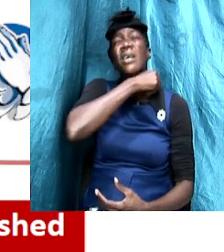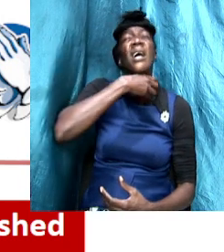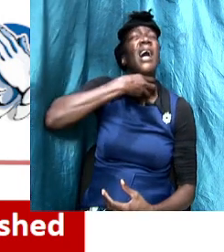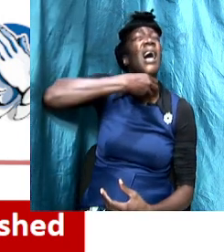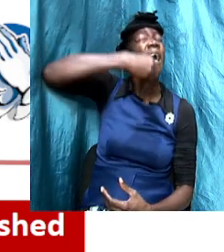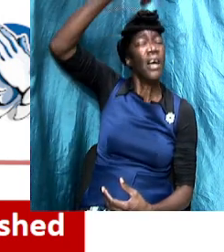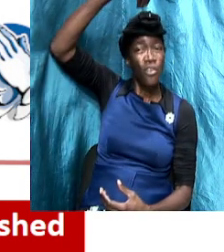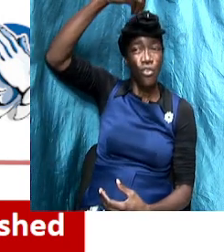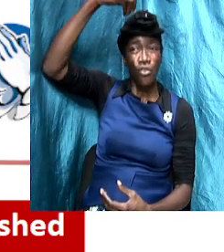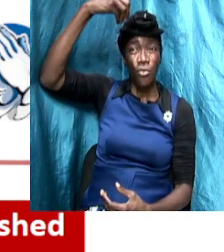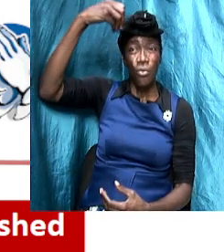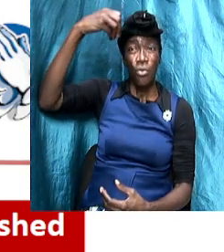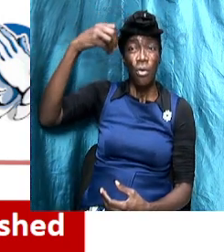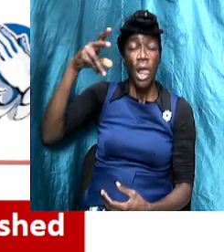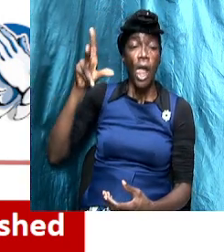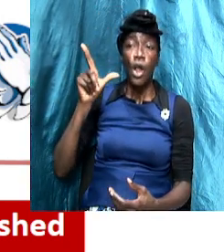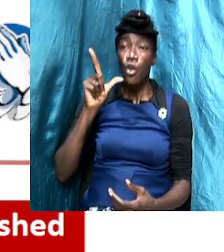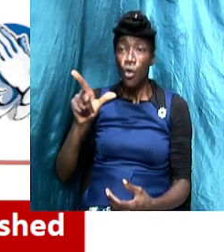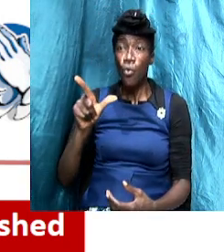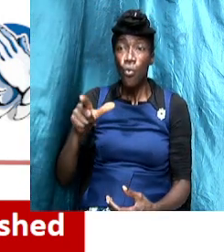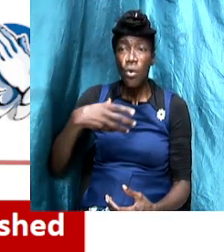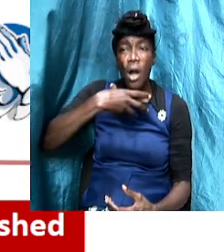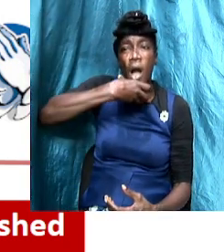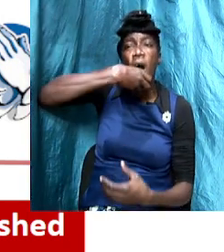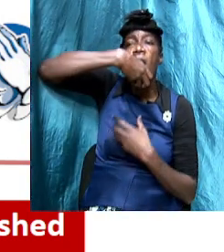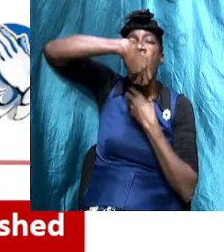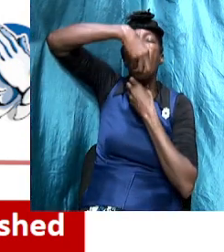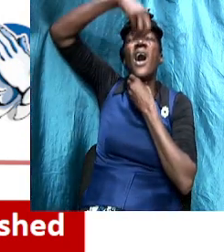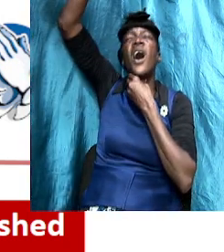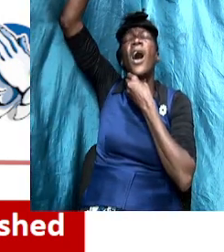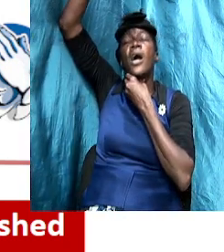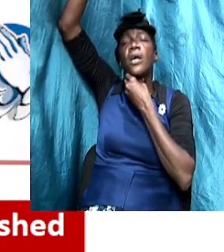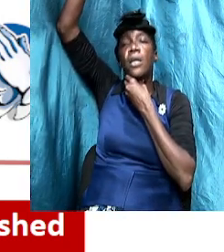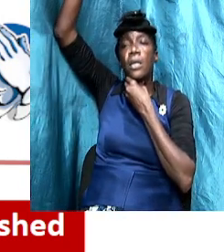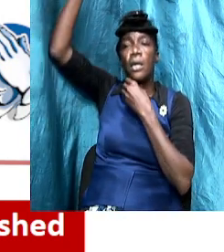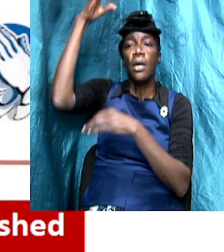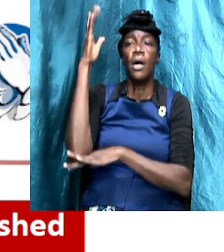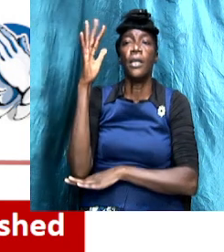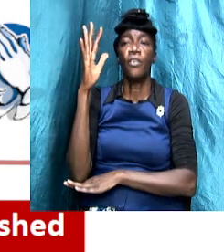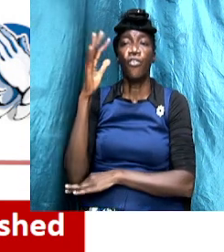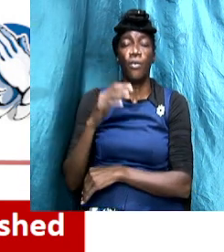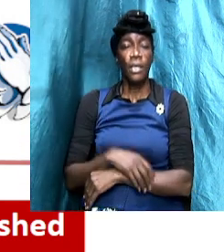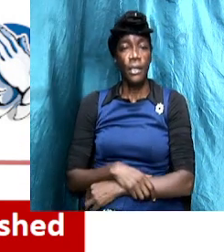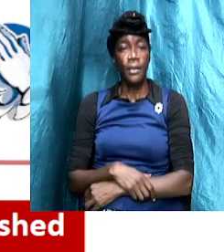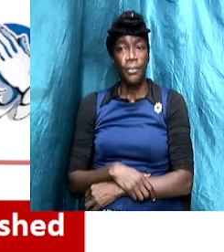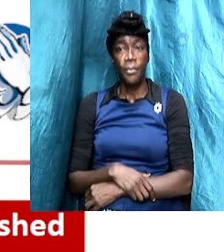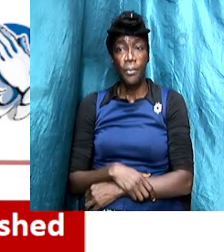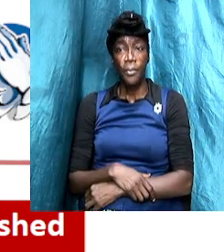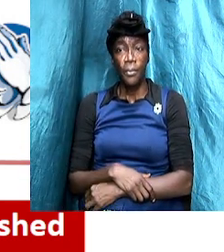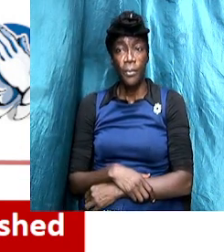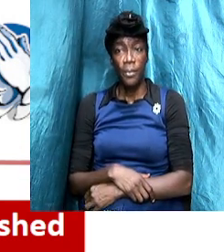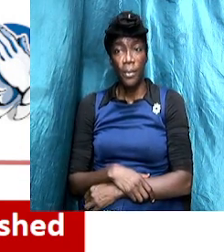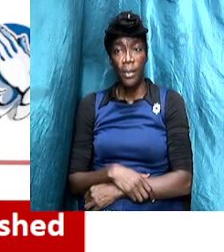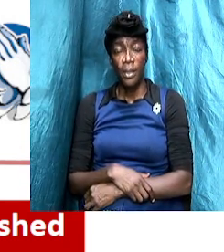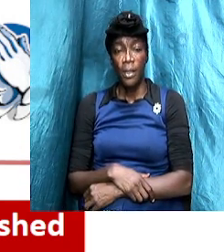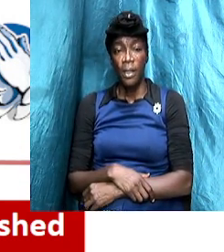And when we understand the cost of getting it, our Christian heritage, it lets us walk as we should.